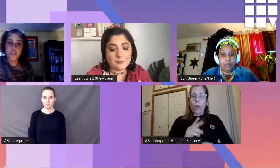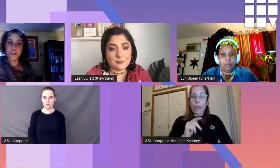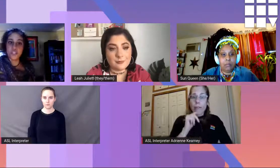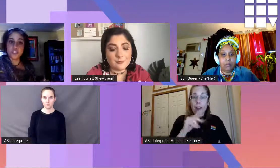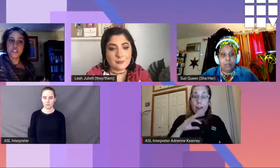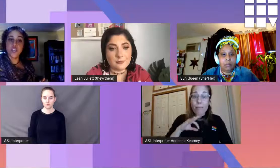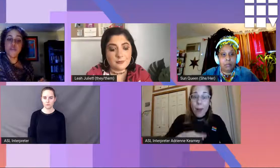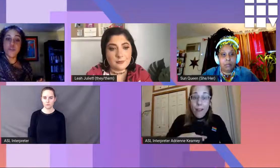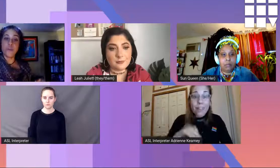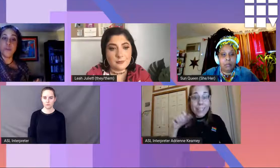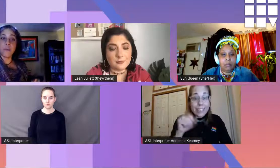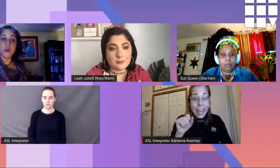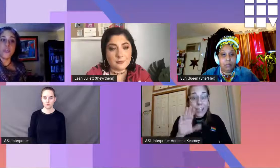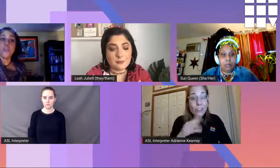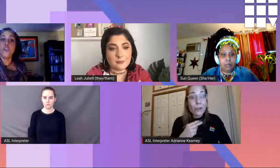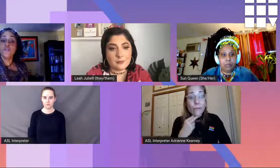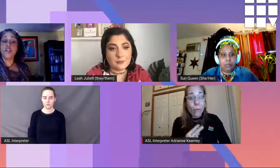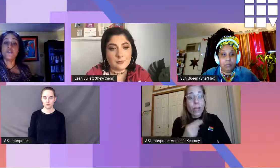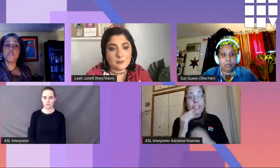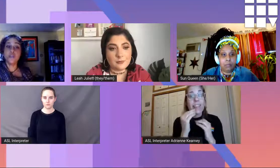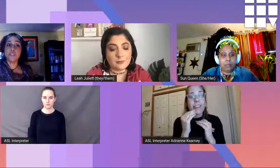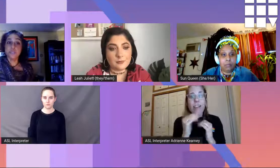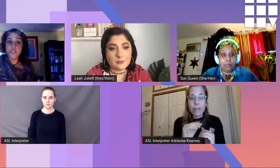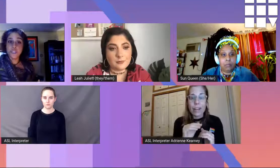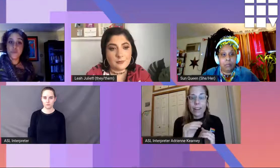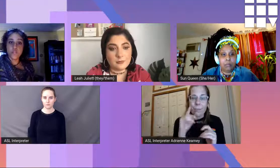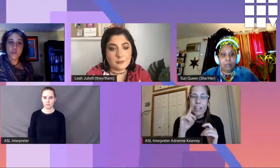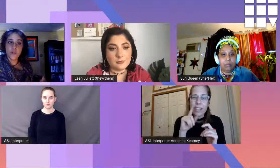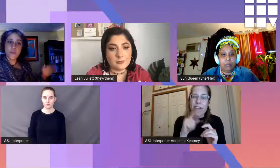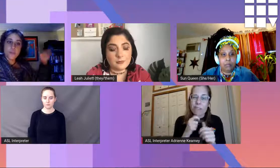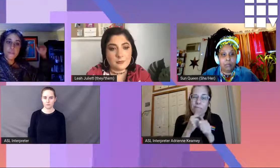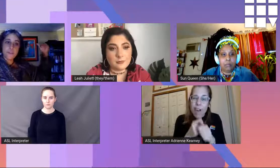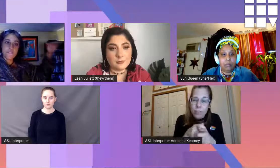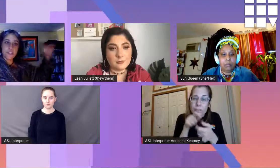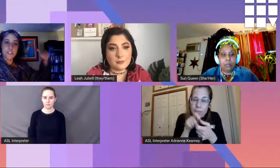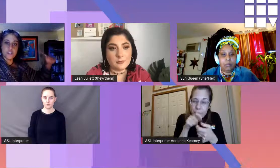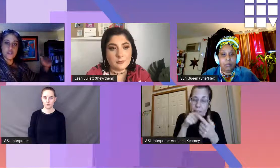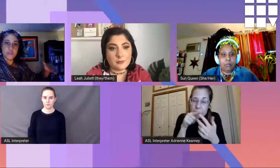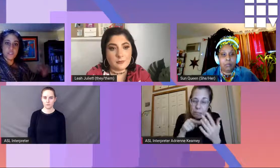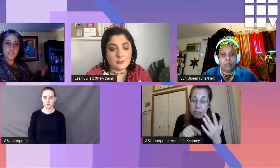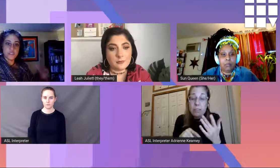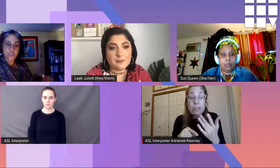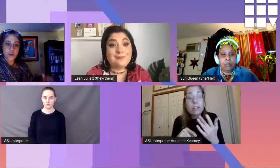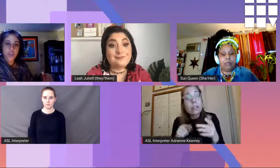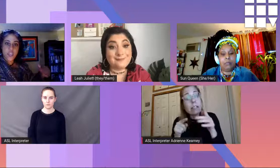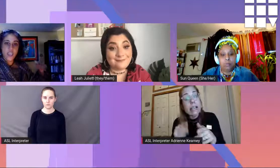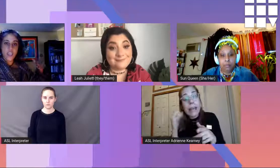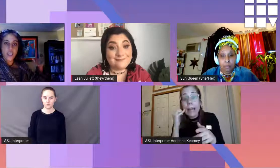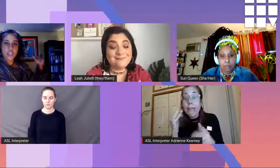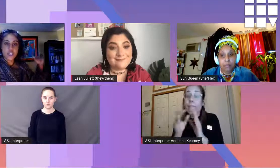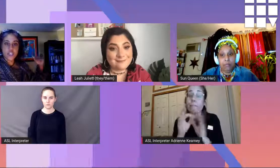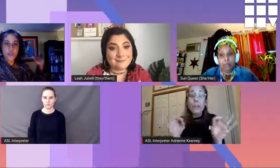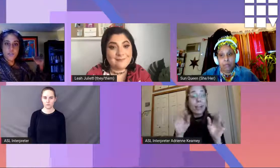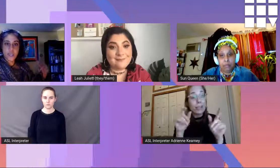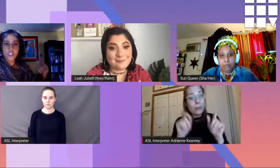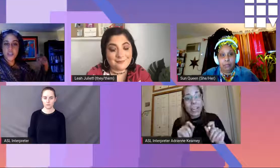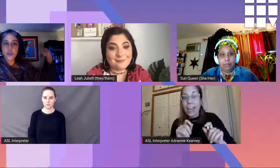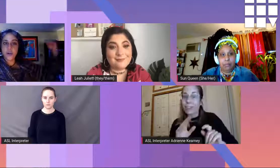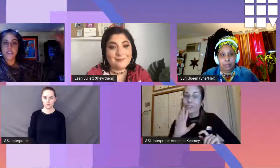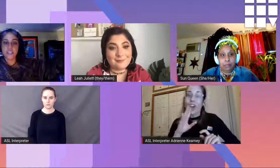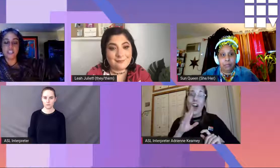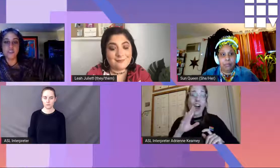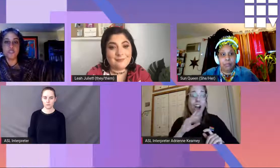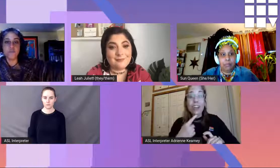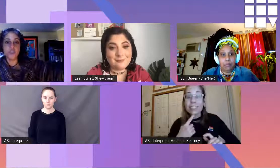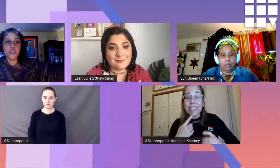are out there and can just kind of run their mouth, you've got the freedom and the ability to run your mouth, but that funding stream isn't there. And should you be paid to go